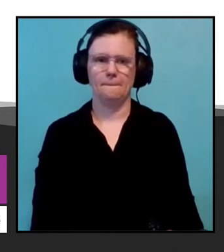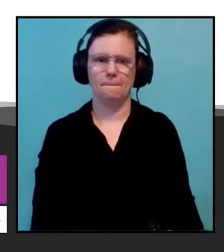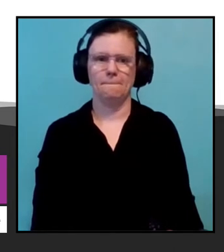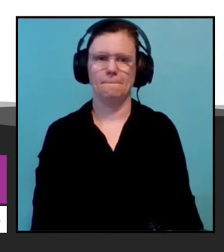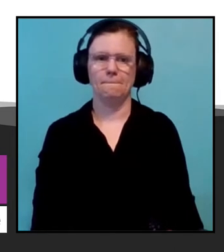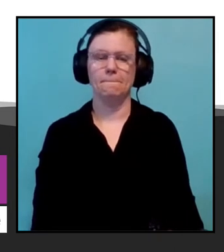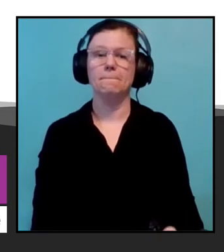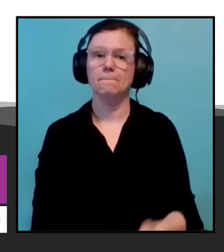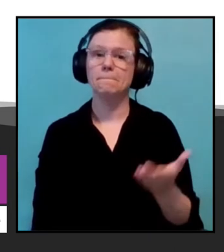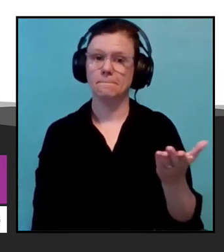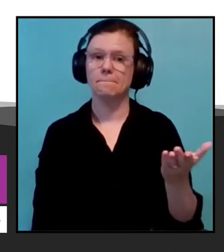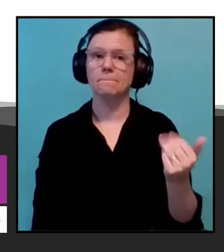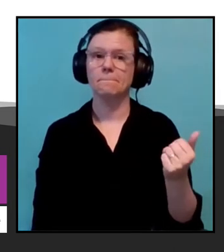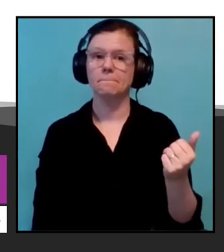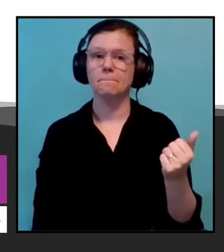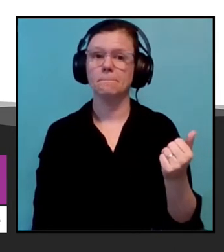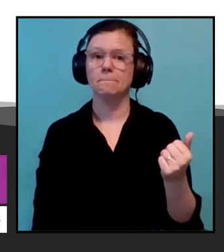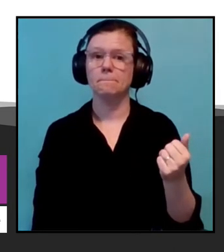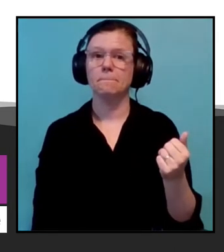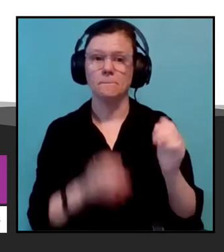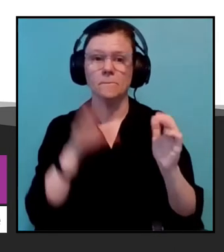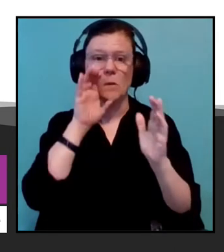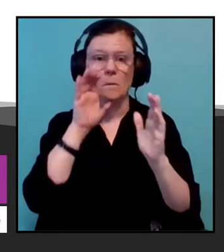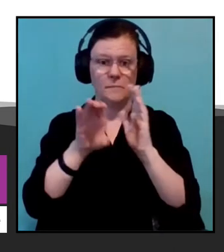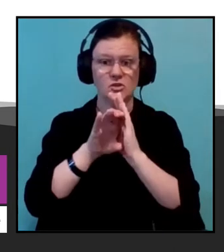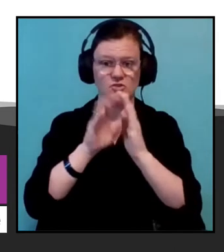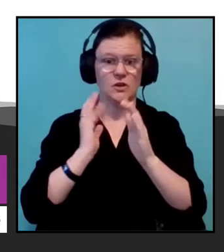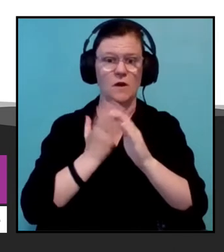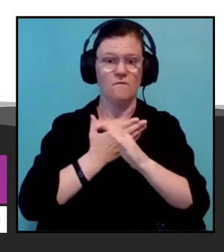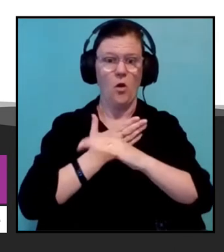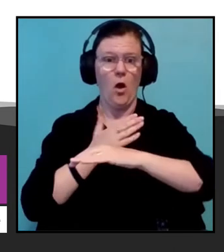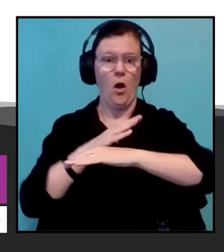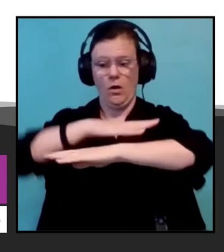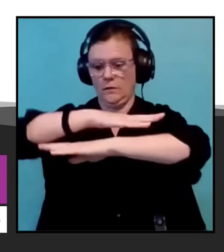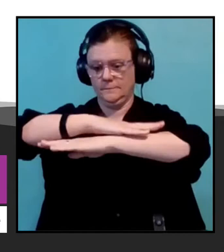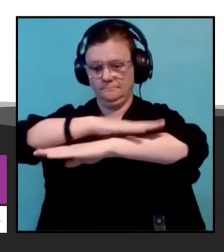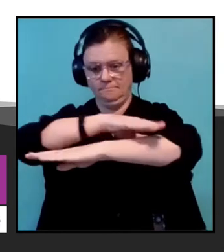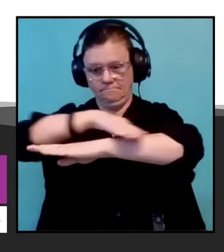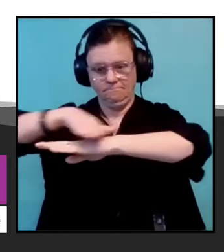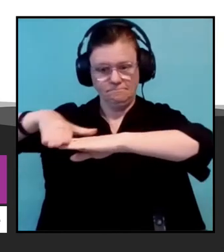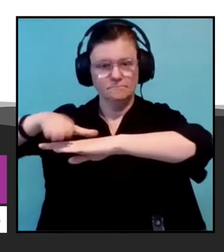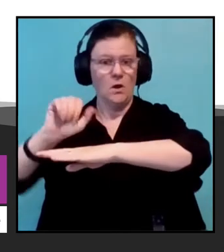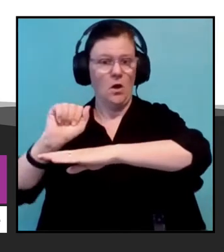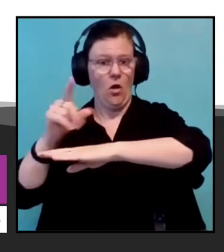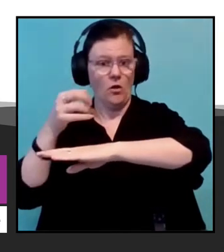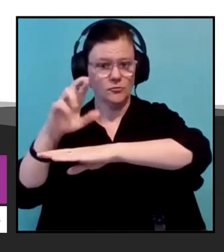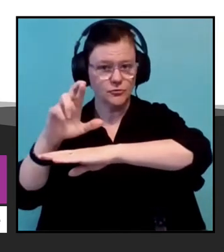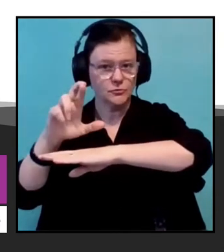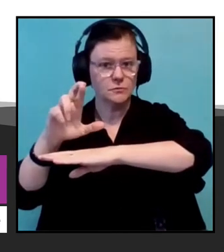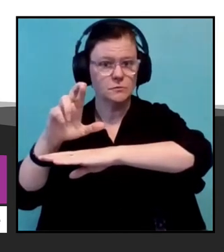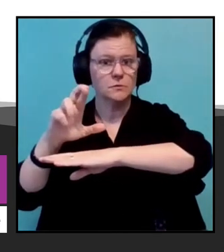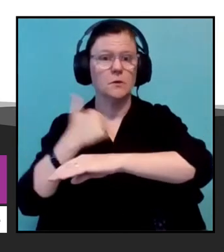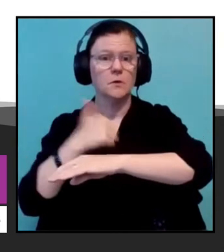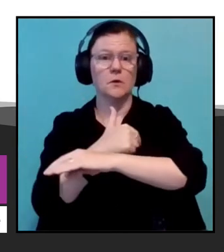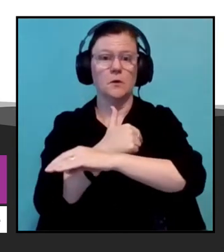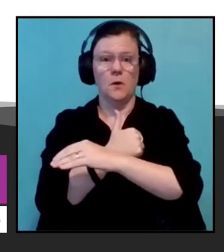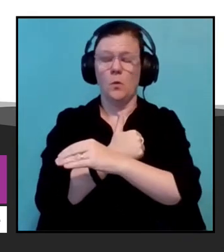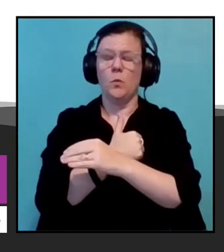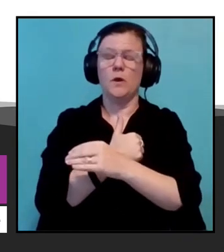And this is an image of our dream altar. We were so blessed to be able to use Lasagna Cruz's We the